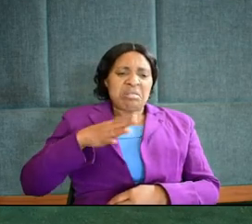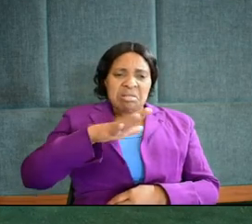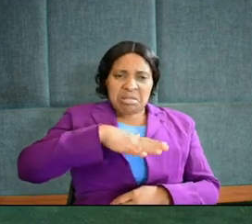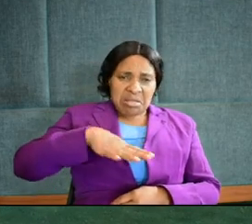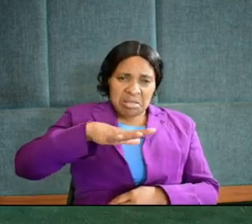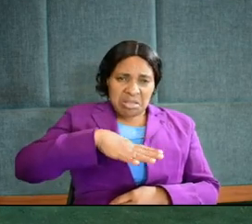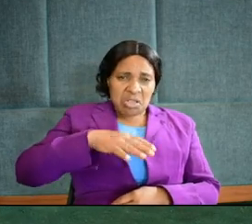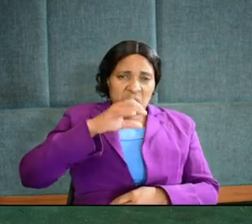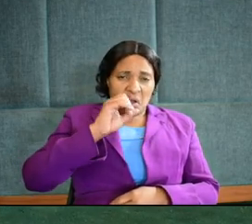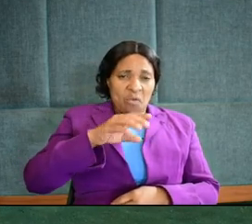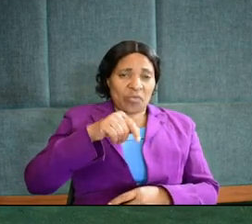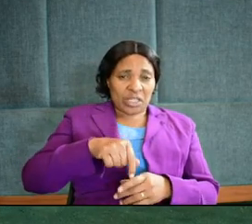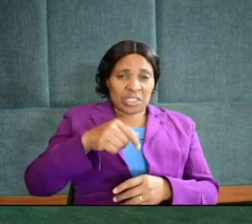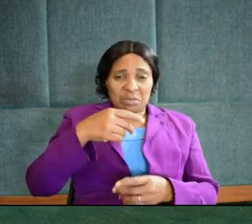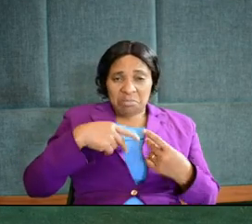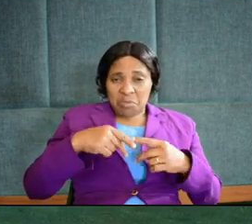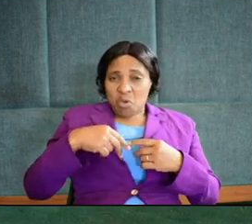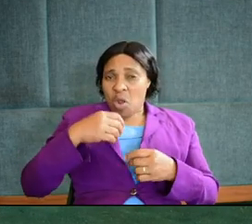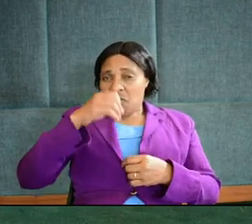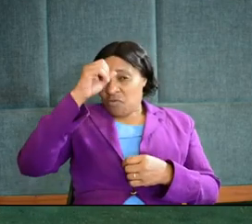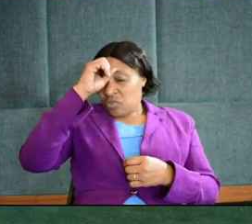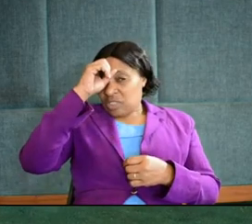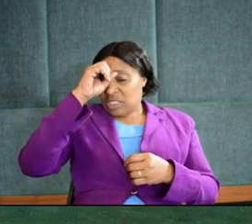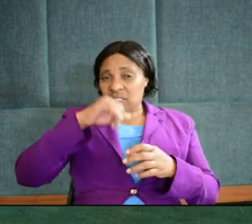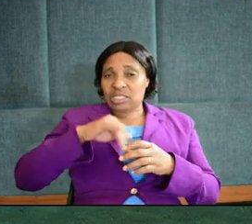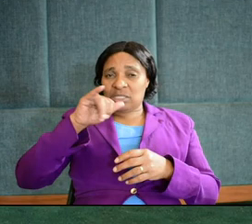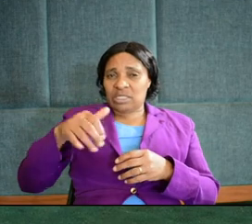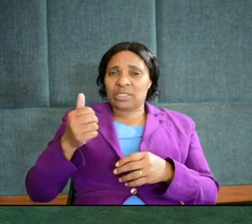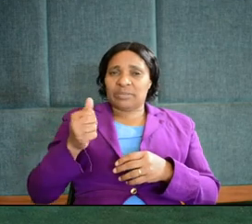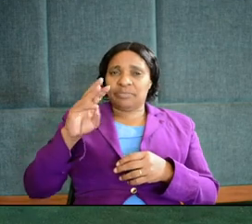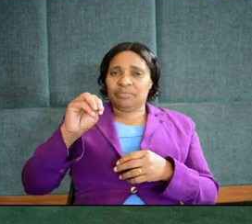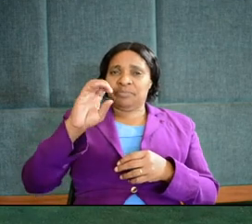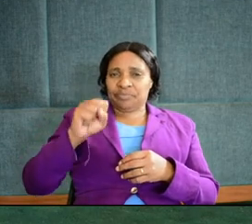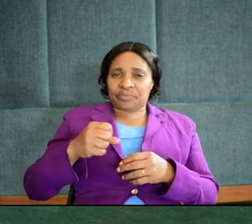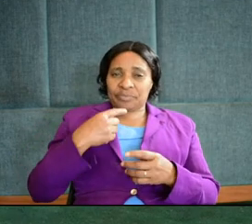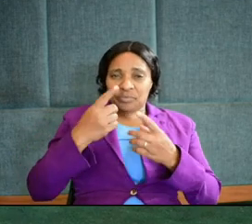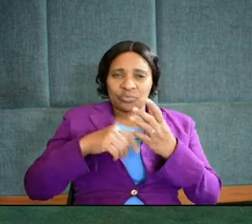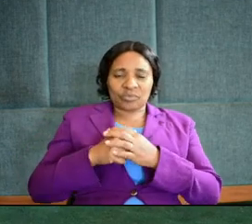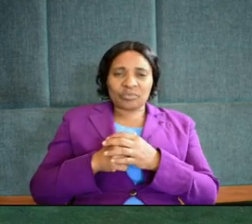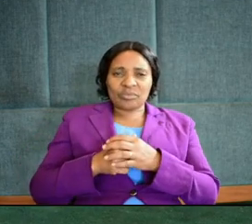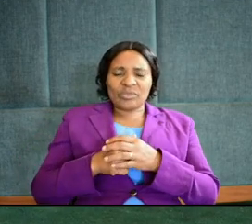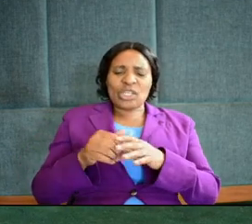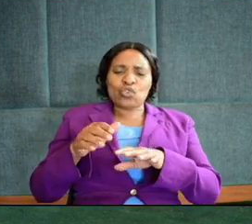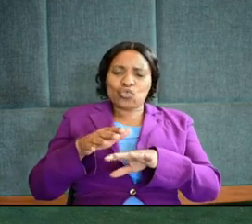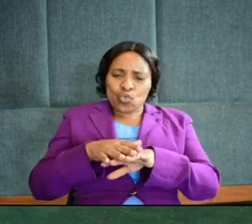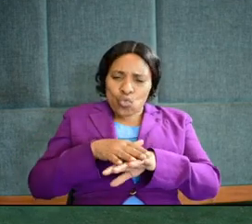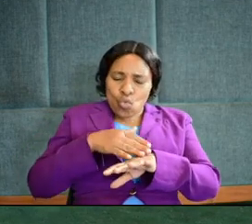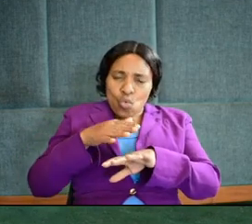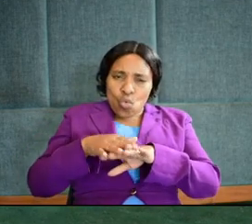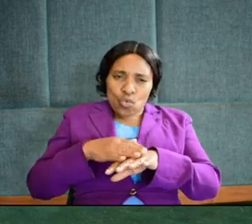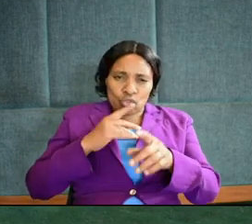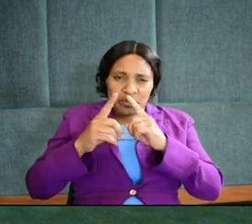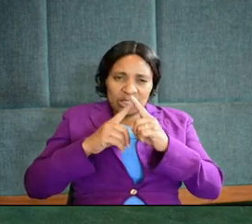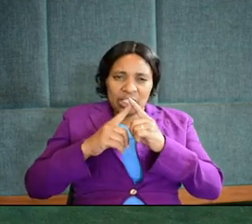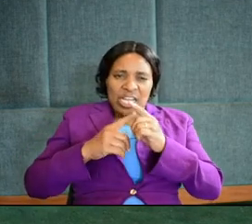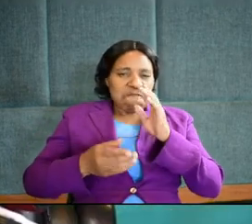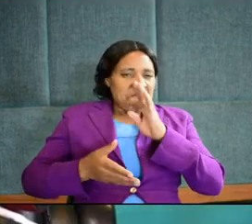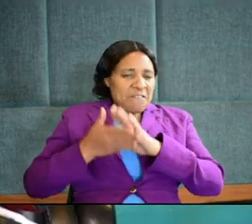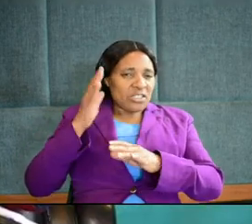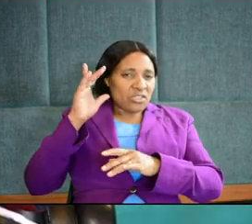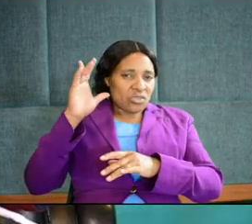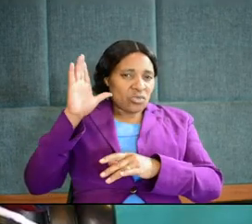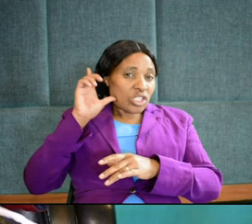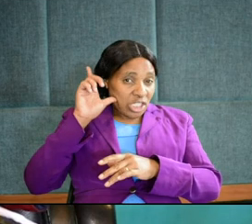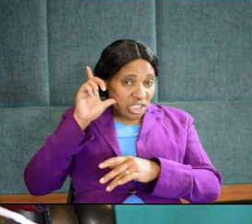of fools." In the book of James, God tells us, "Be slow to speak and quick to listen." And elsewhere, one of the